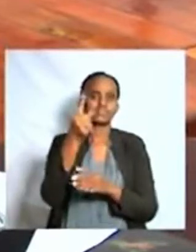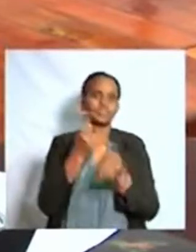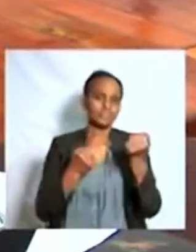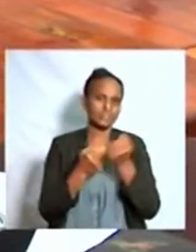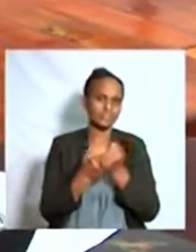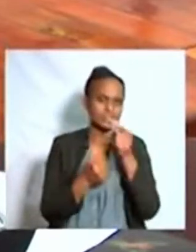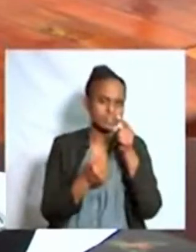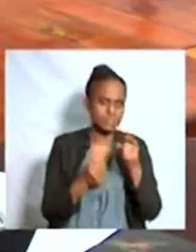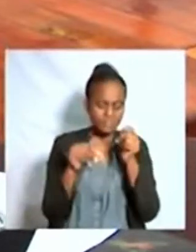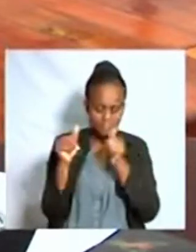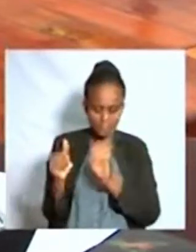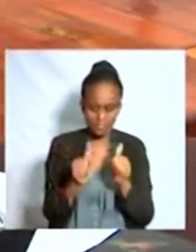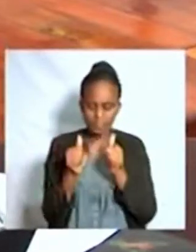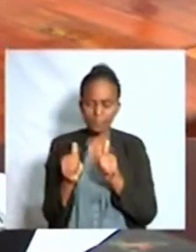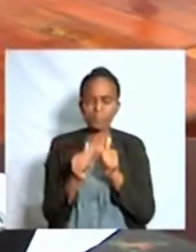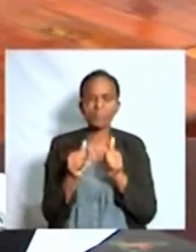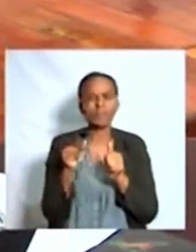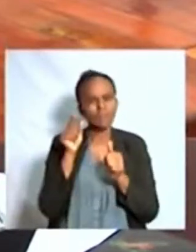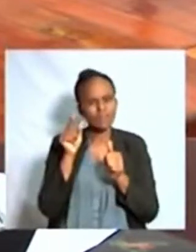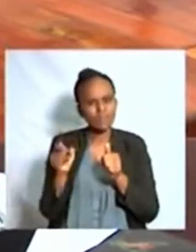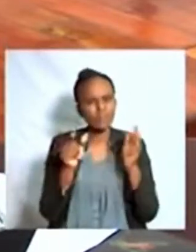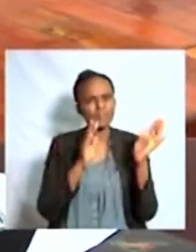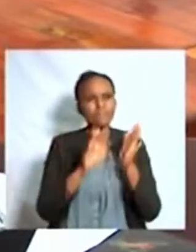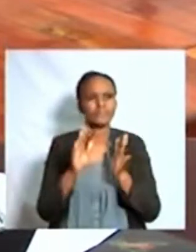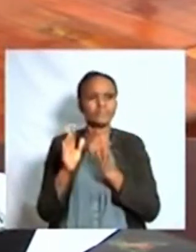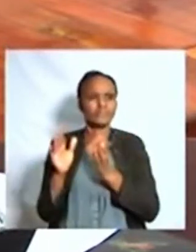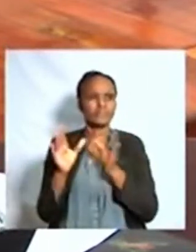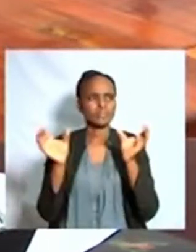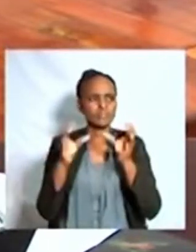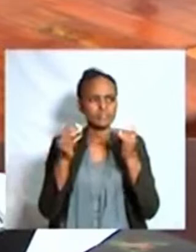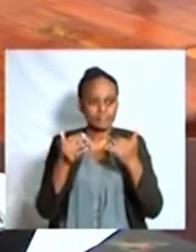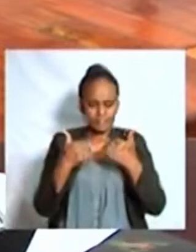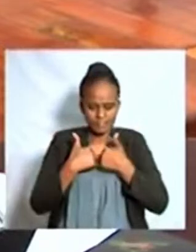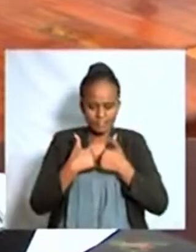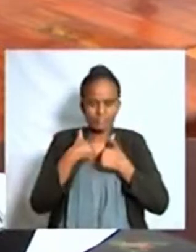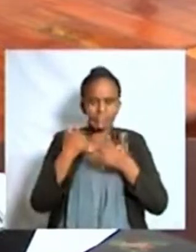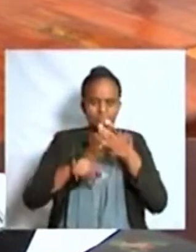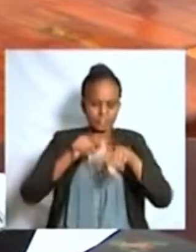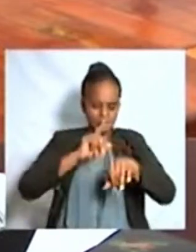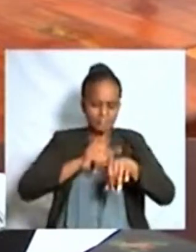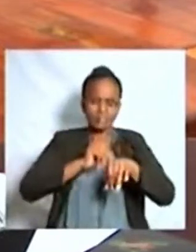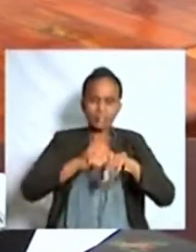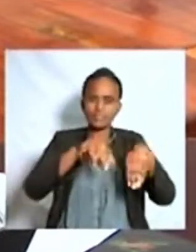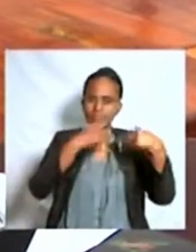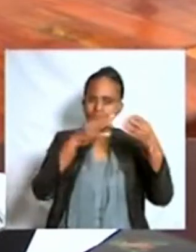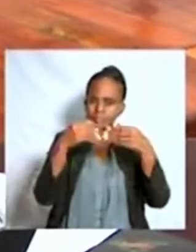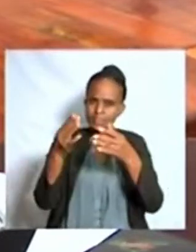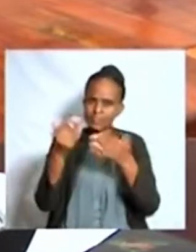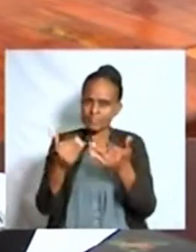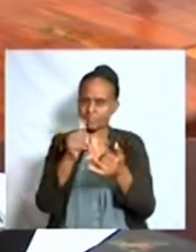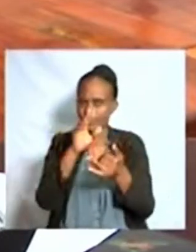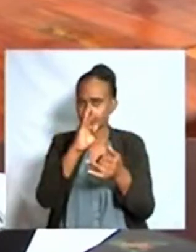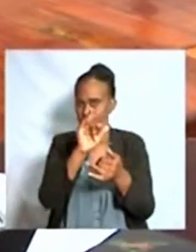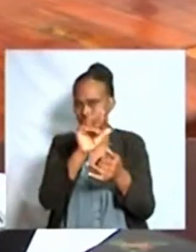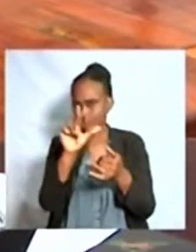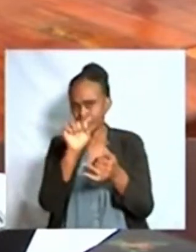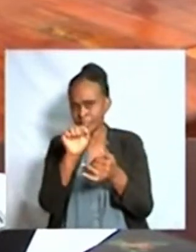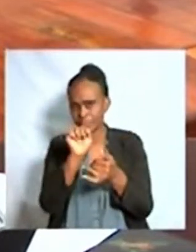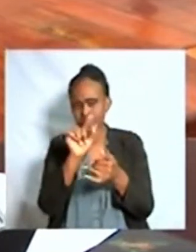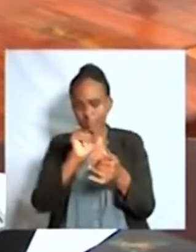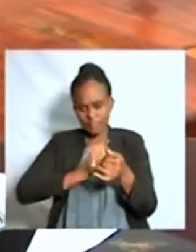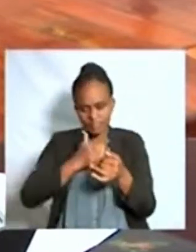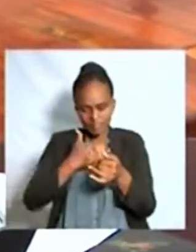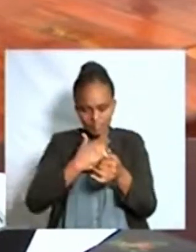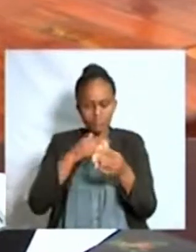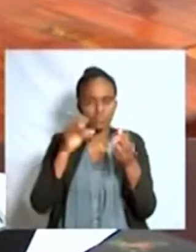this action taken. As a remedial measure, the council has undertaken the timely distribution of bills, and further, we've